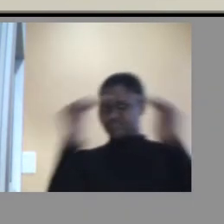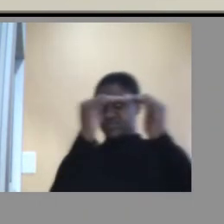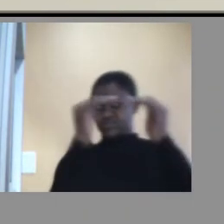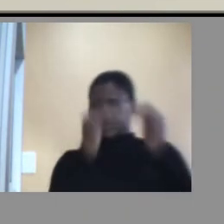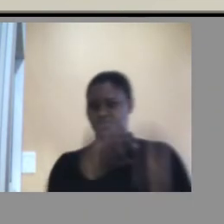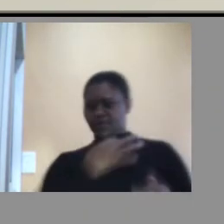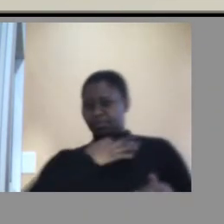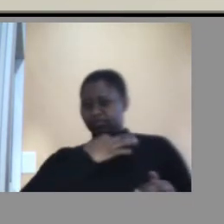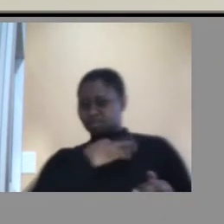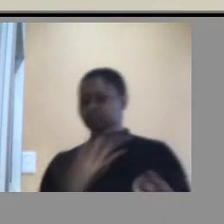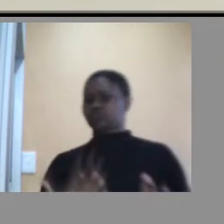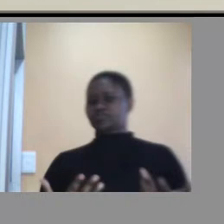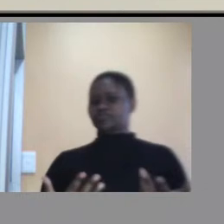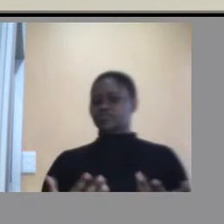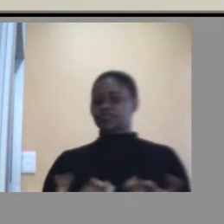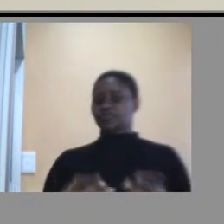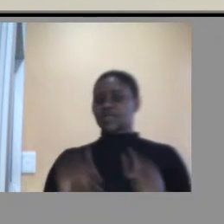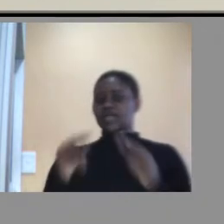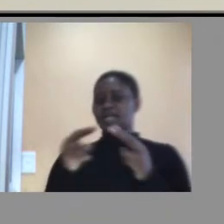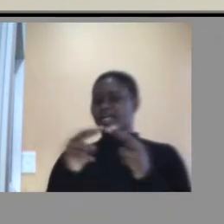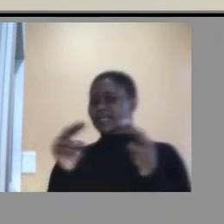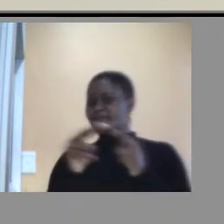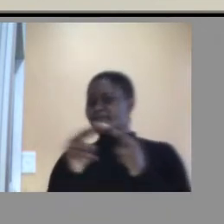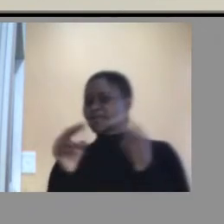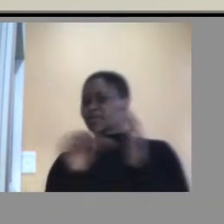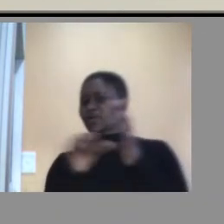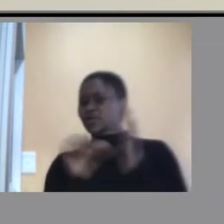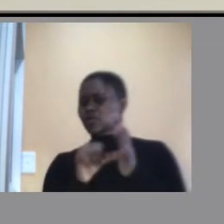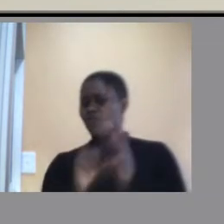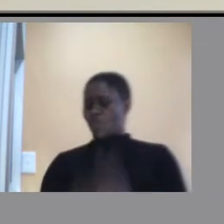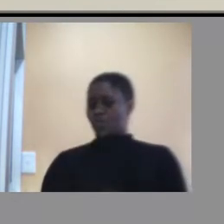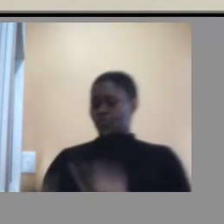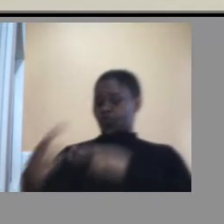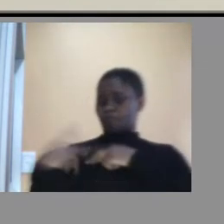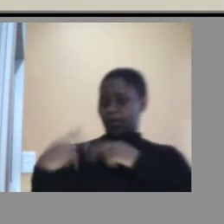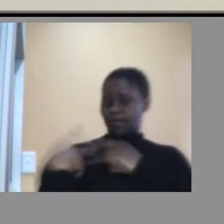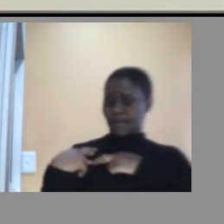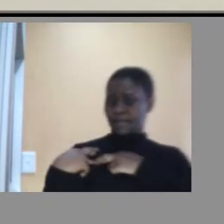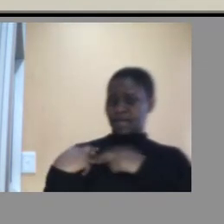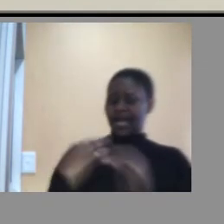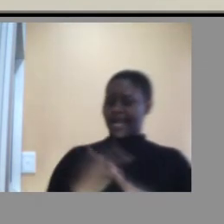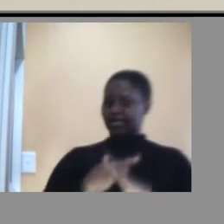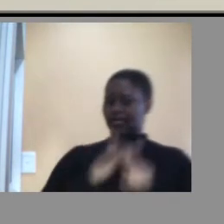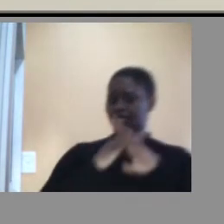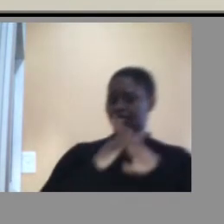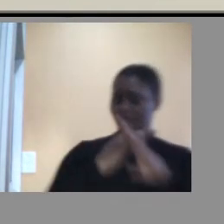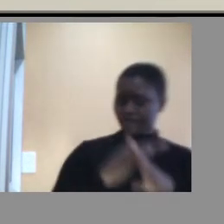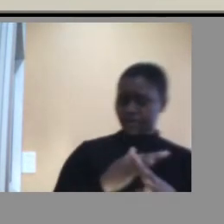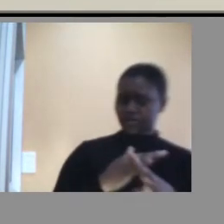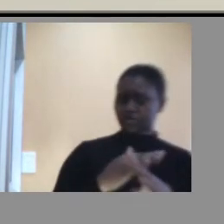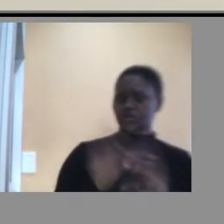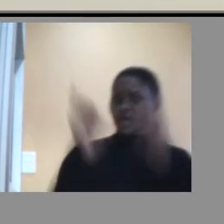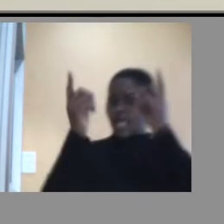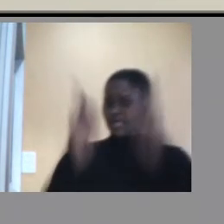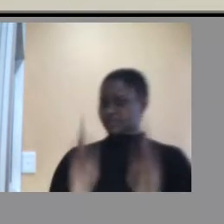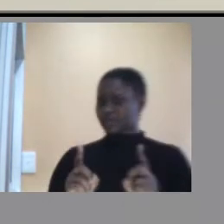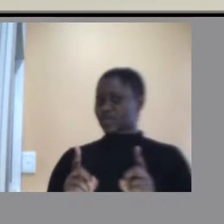victory. It imposed on both the duty to defend the status quo against